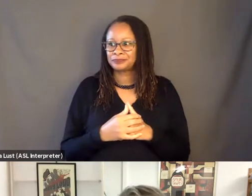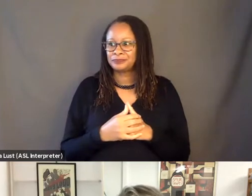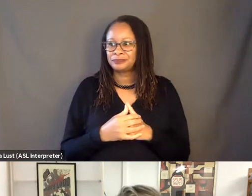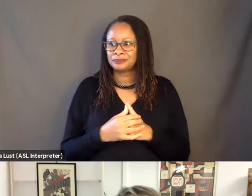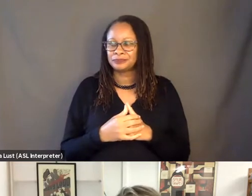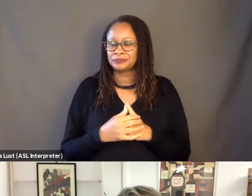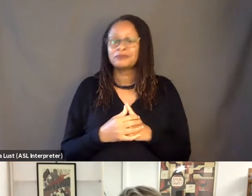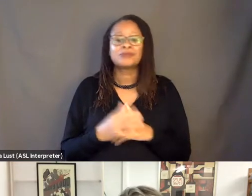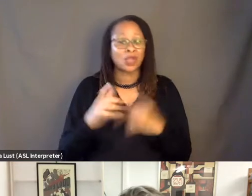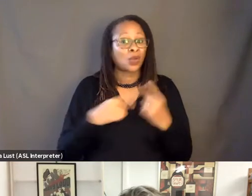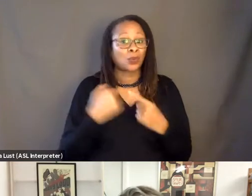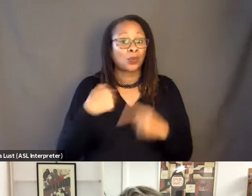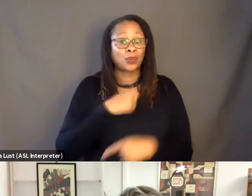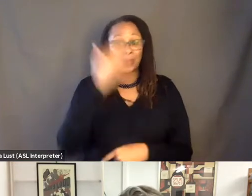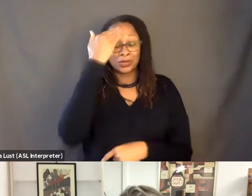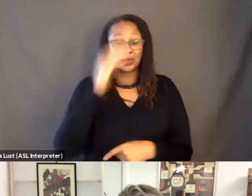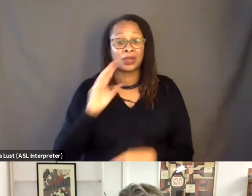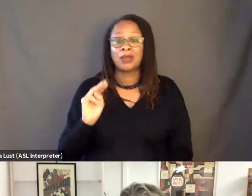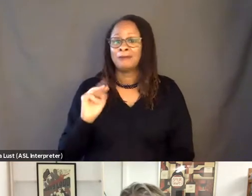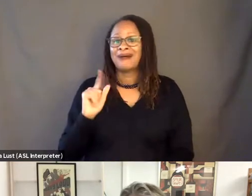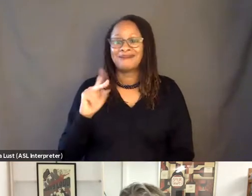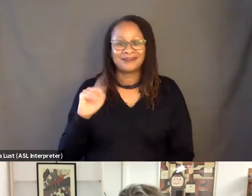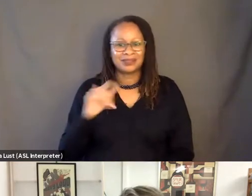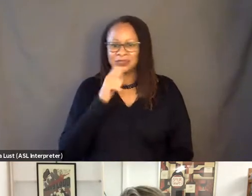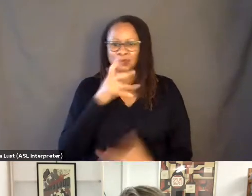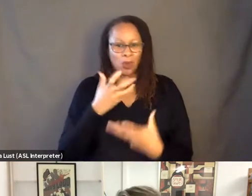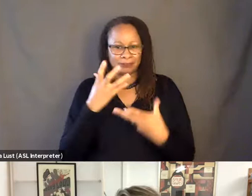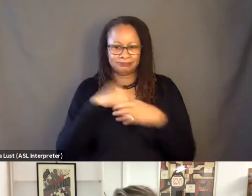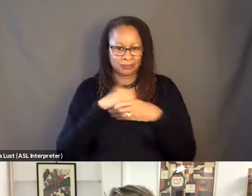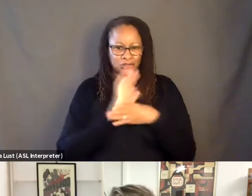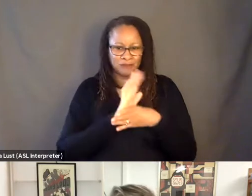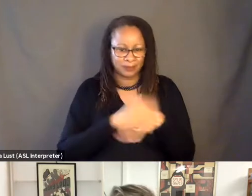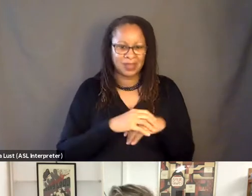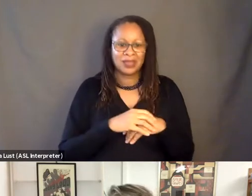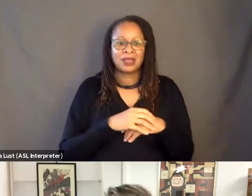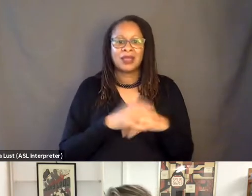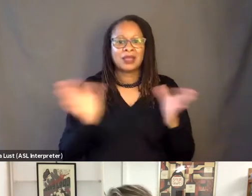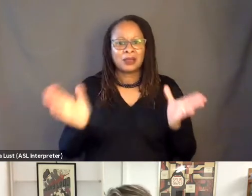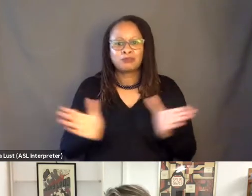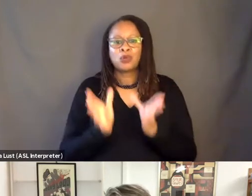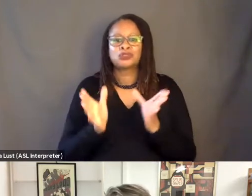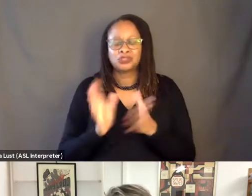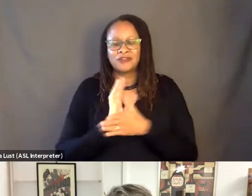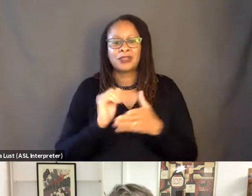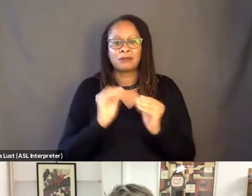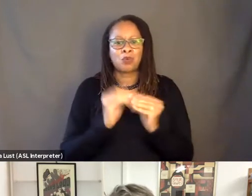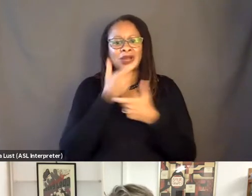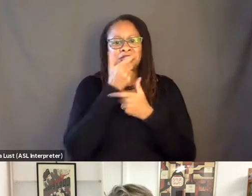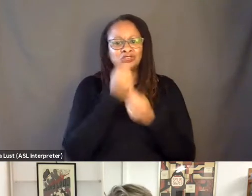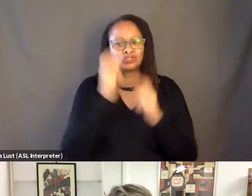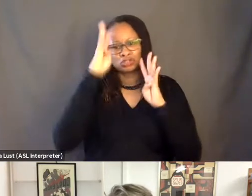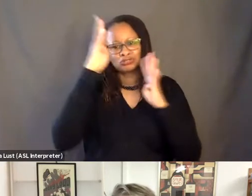as soon as we knew that kind of Naoki didn't want to be in the film, then it was really, it actually pushed the film, I think, into a much more interesting and creative